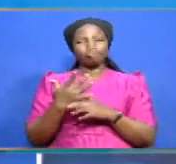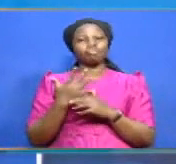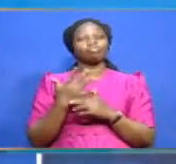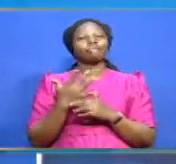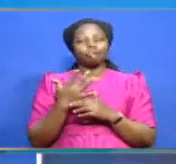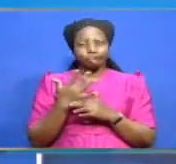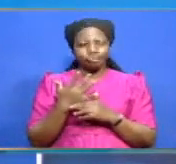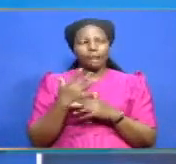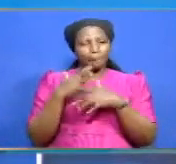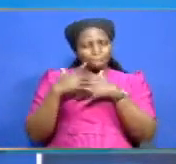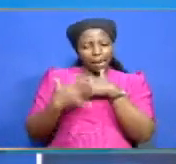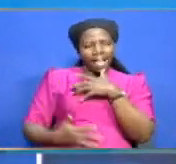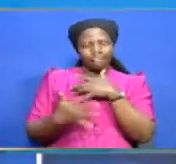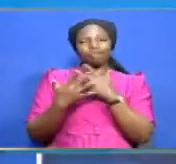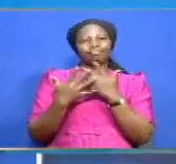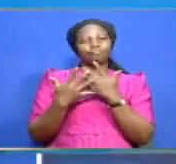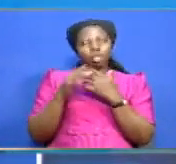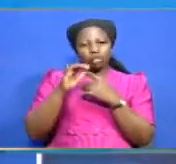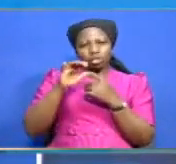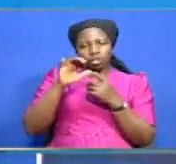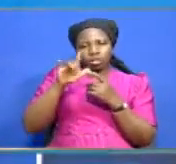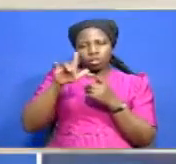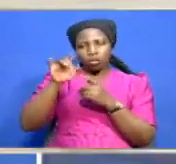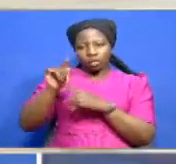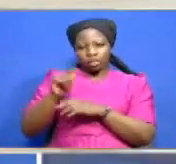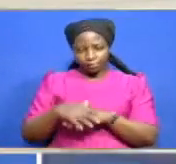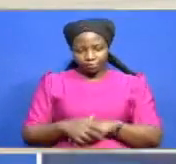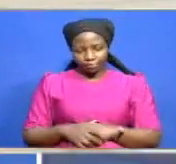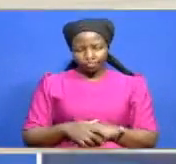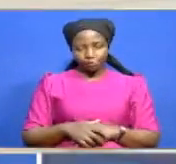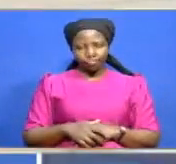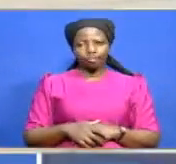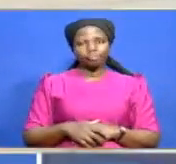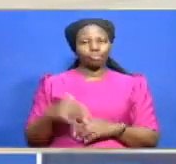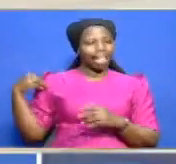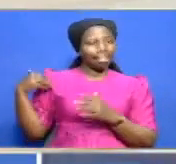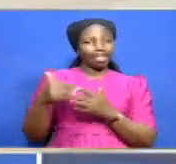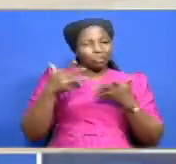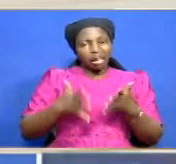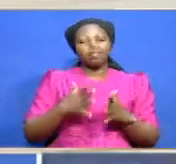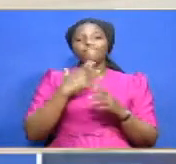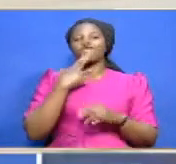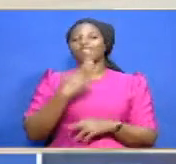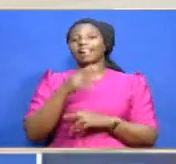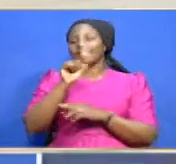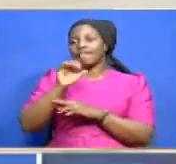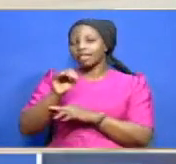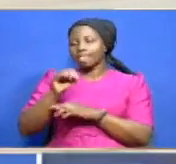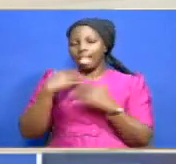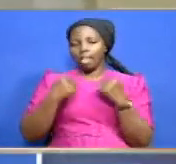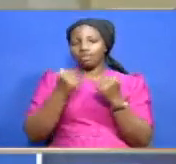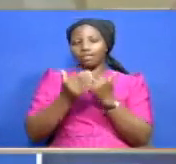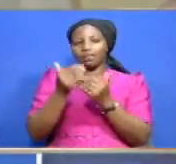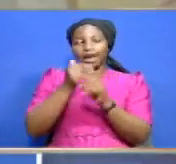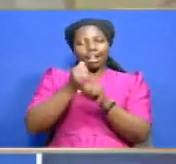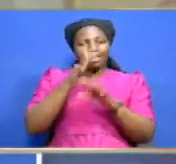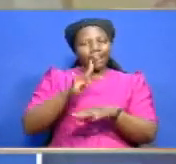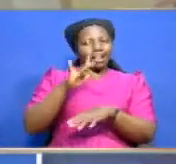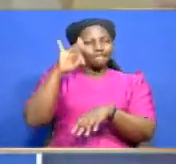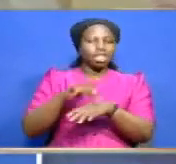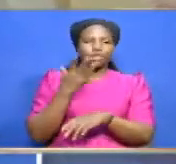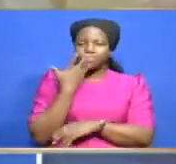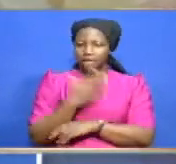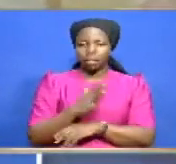comes to the clotting of your blood and the coagulation of your blood. So far, 450 healthcare workers have been infected,